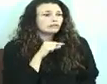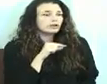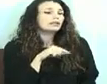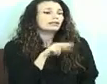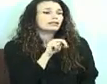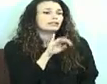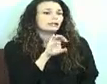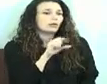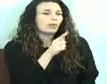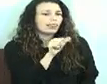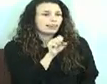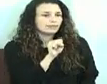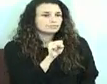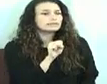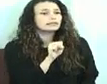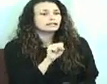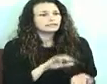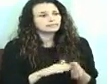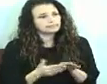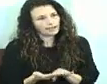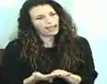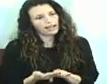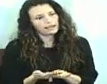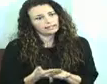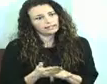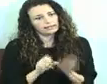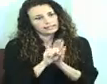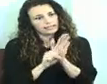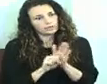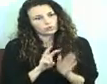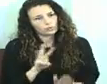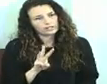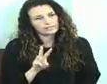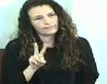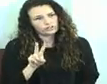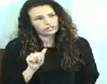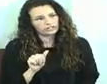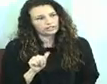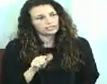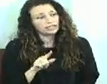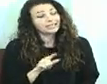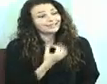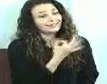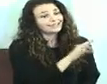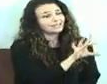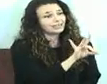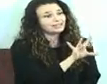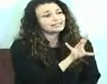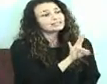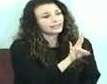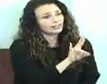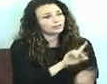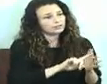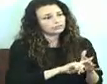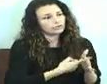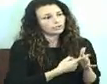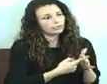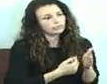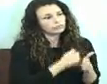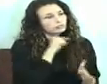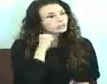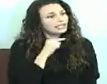Virginia. He was ordained as a MCC pastor in 1987 and was the interim pastor